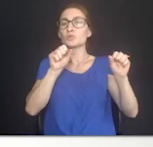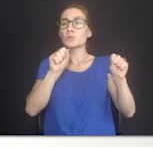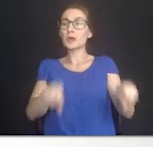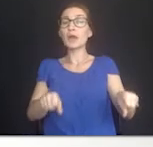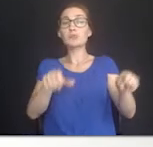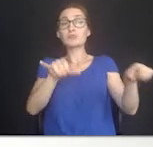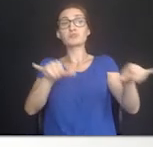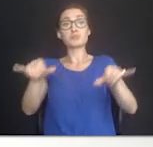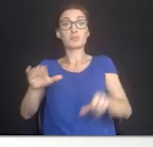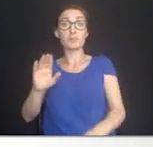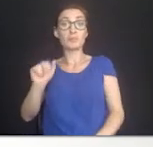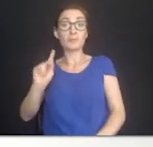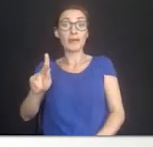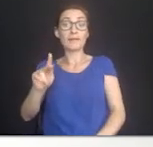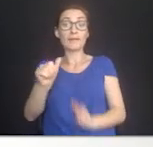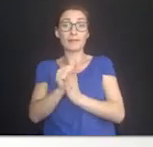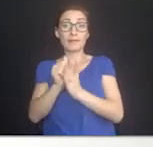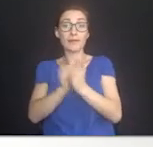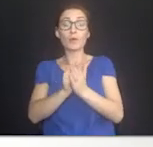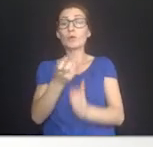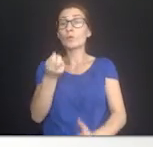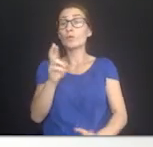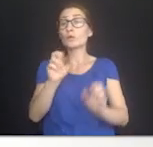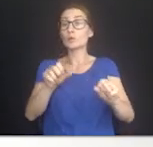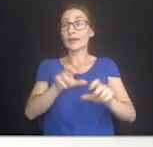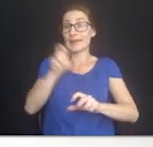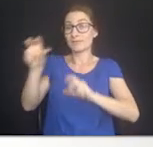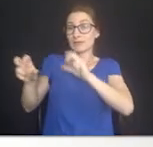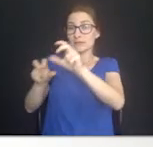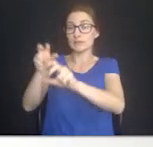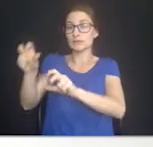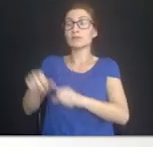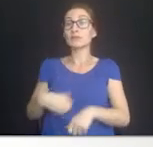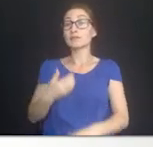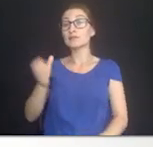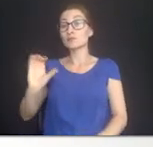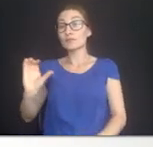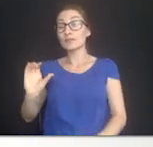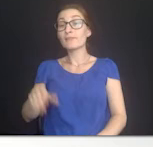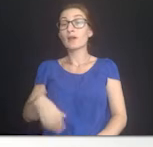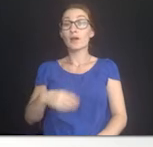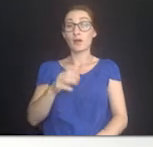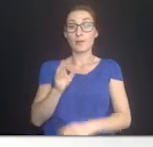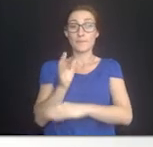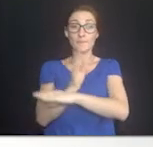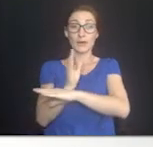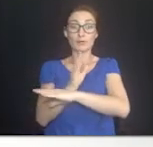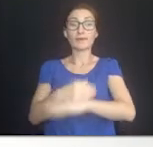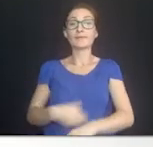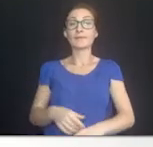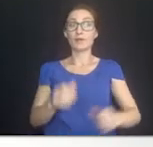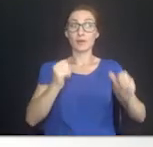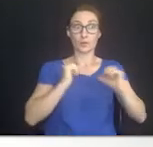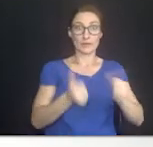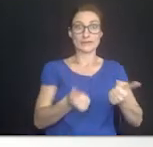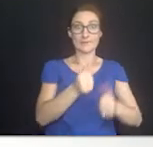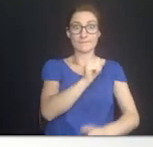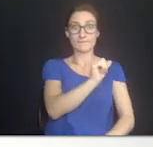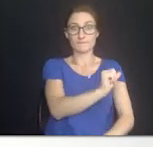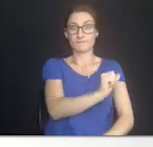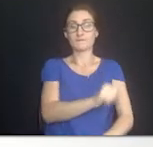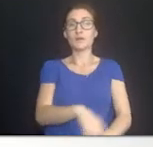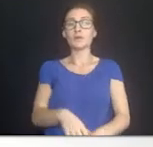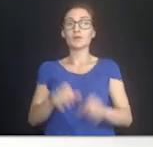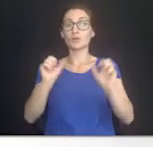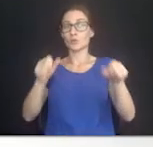it in, I always like to go conservative, moderate, aggressive, right? I always like to help people understand that you can attack it and put it